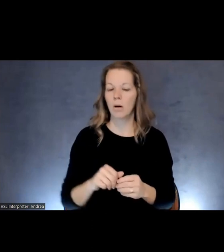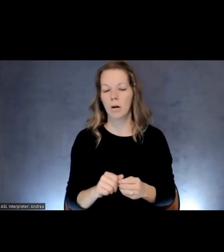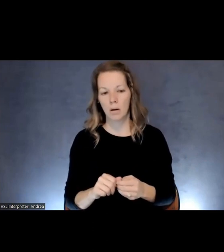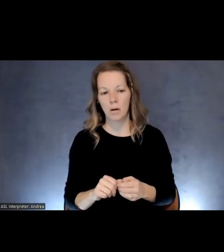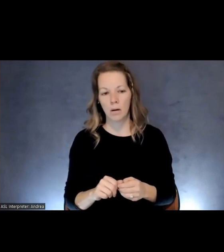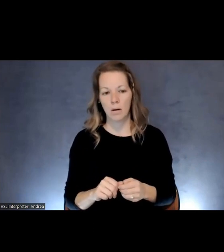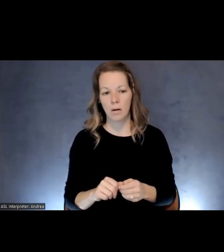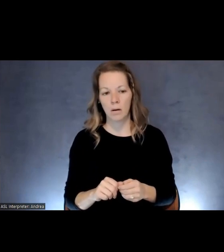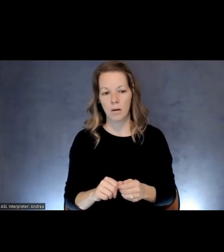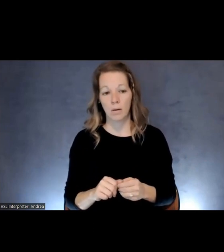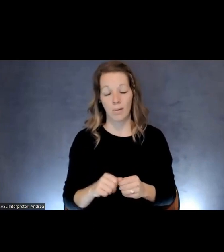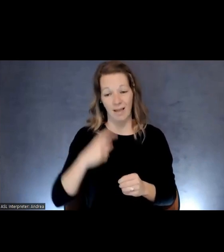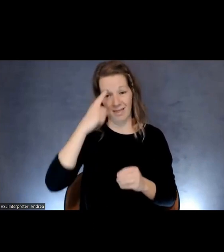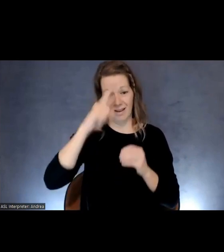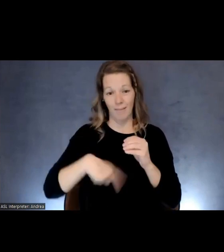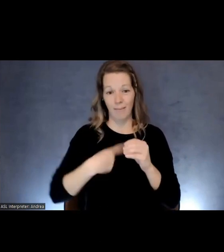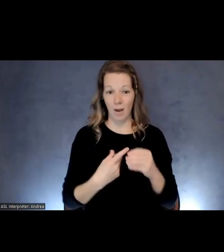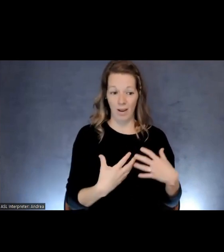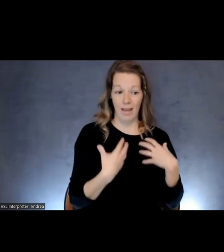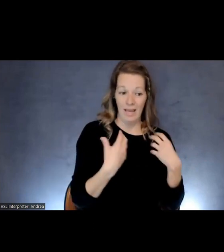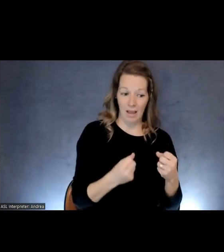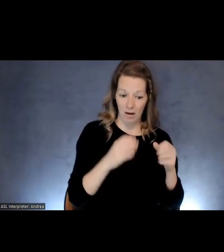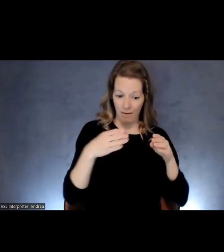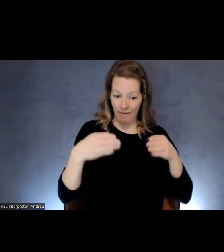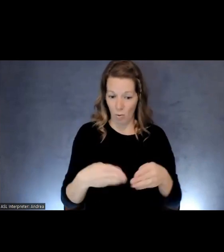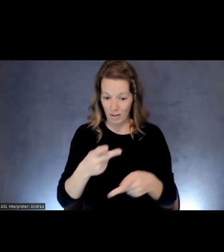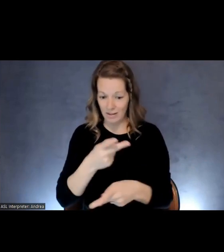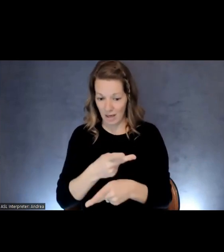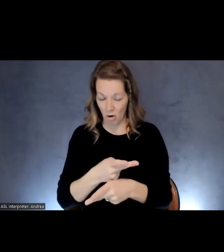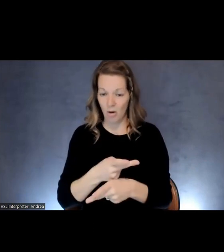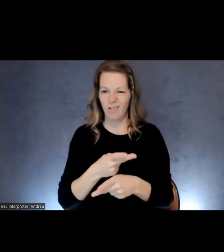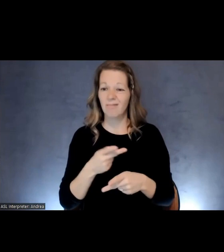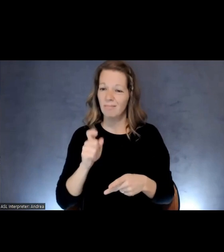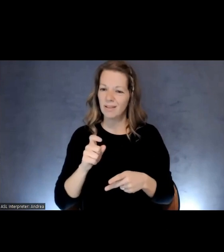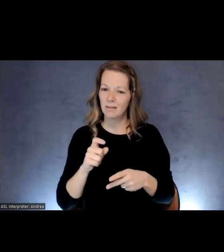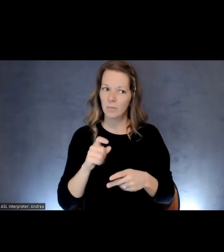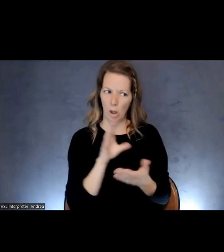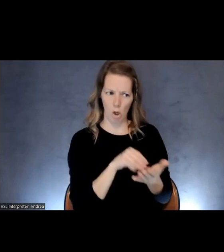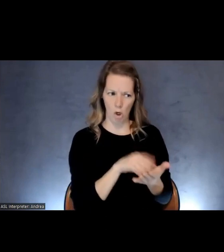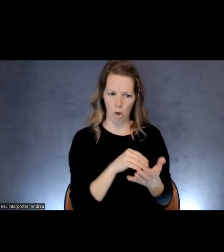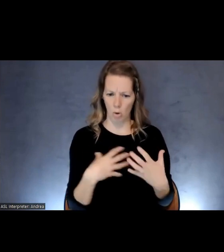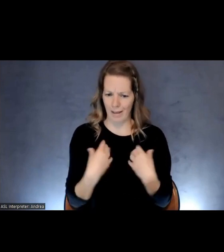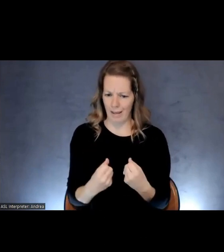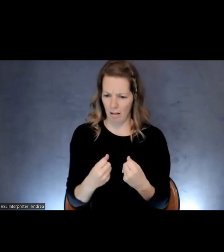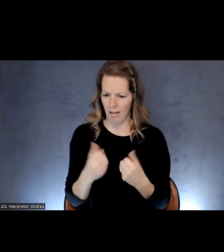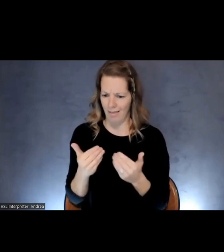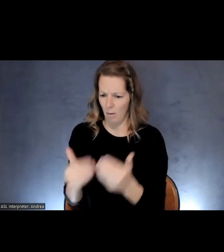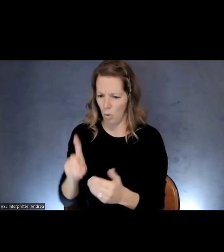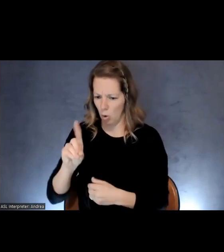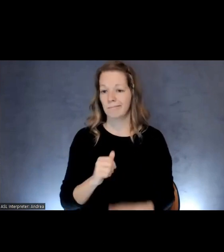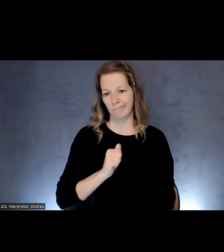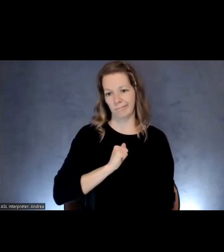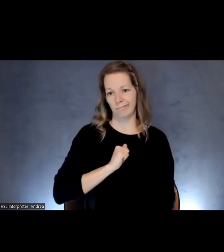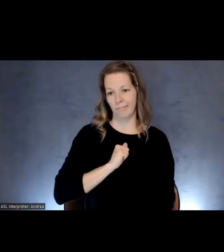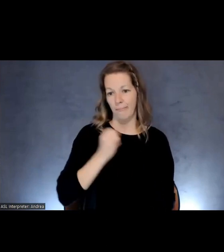when, for us, when I think about healing focused care and say that it's about doing healing focused care, we learn, we heal, and we do it, is that that's